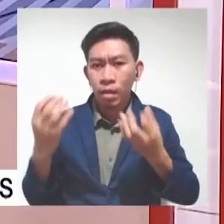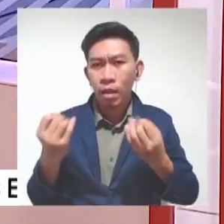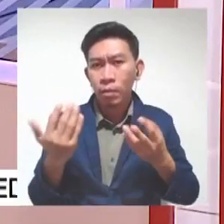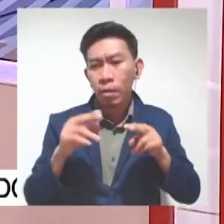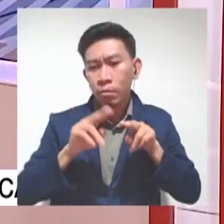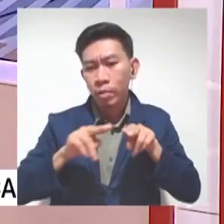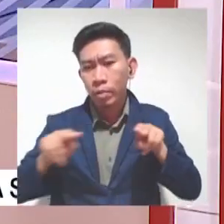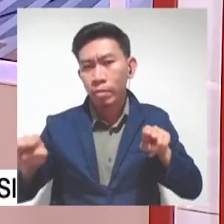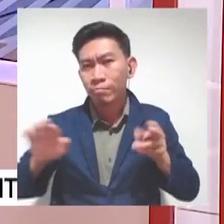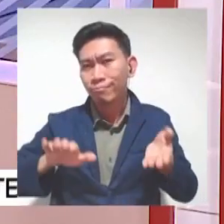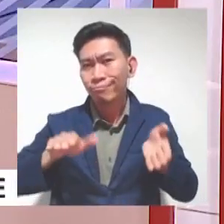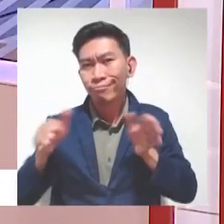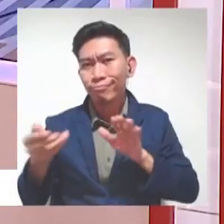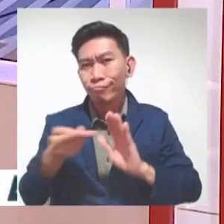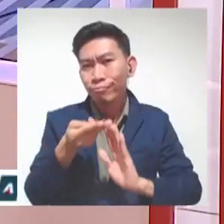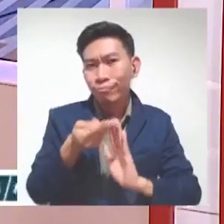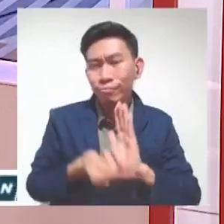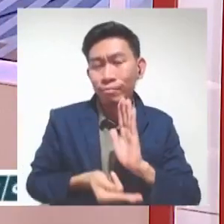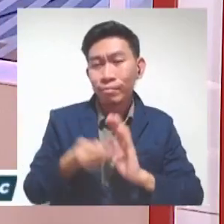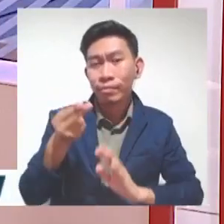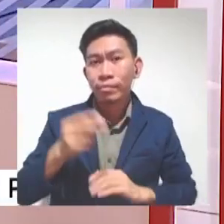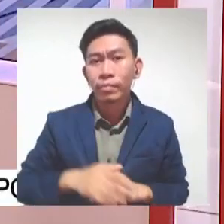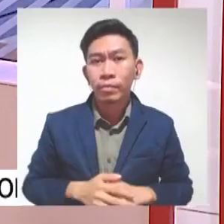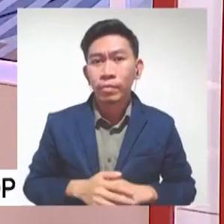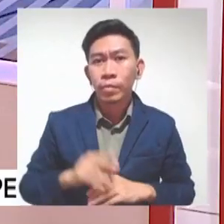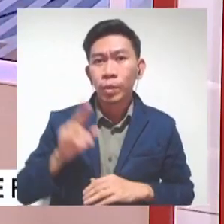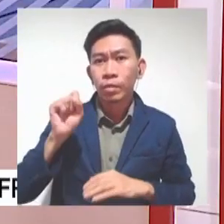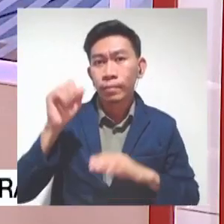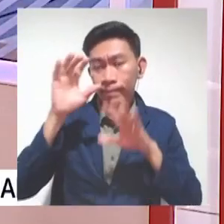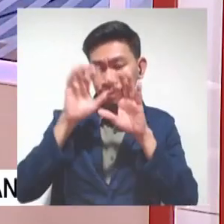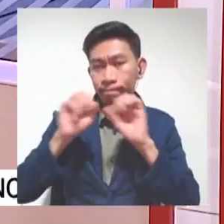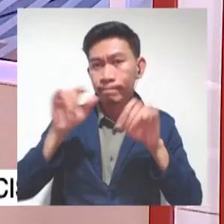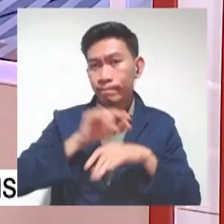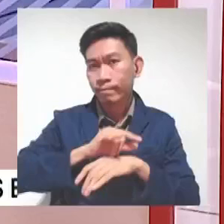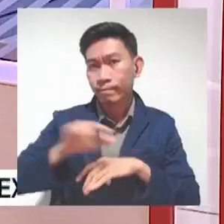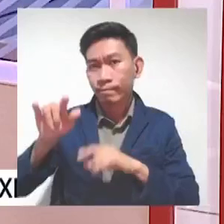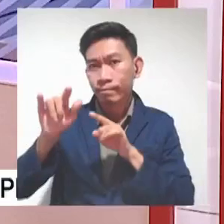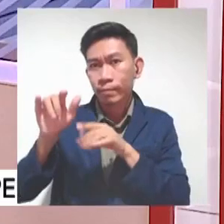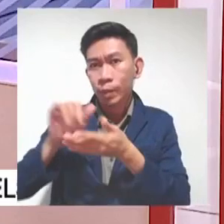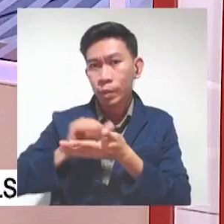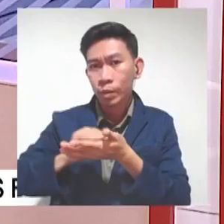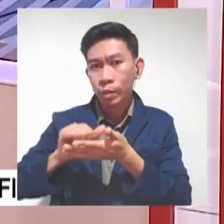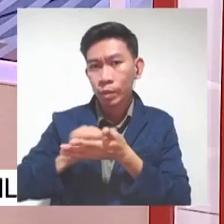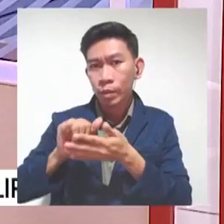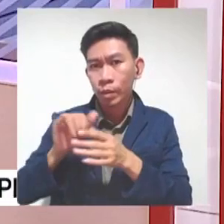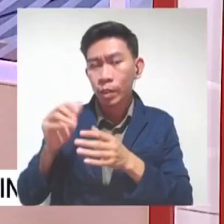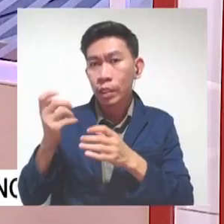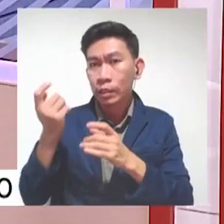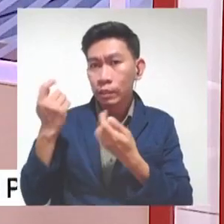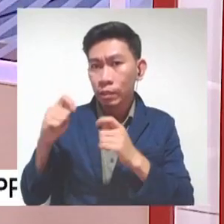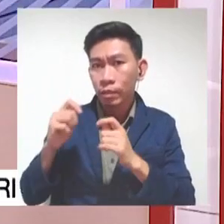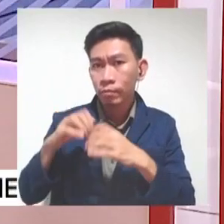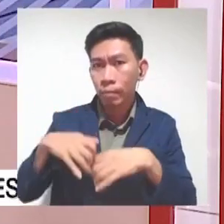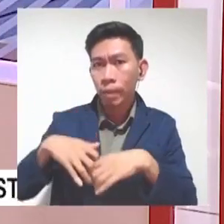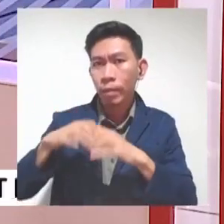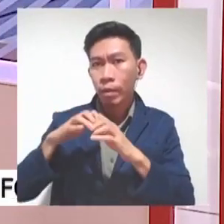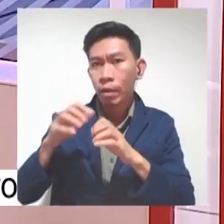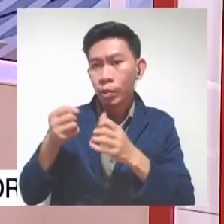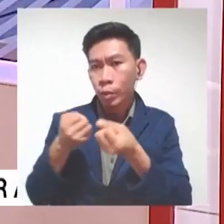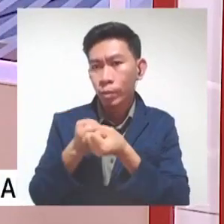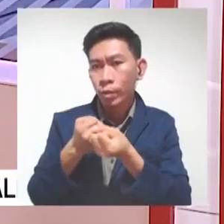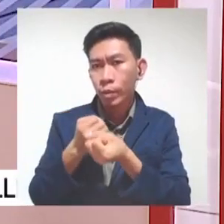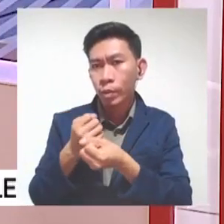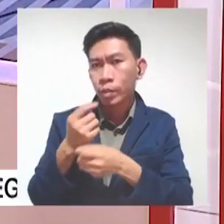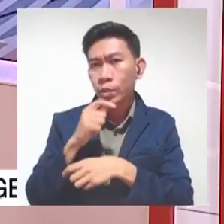U.S. President Joe Biden heads to the U.N. General Assembly in New York next week, where he will attempt to strengthen international support for Ukraine, while